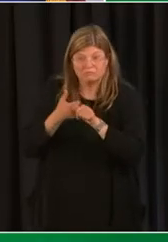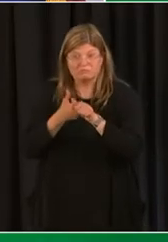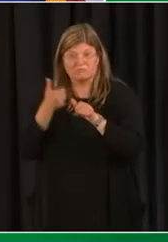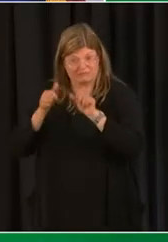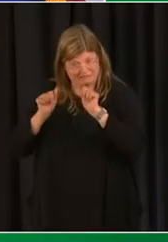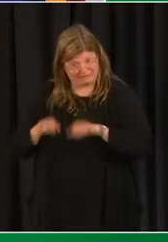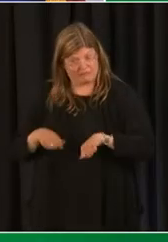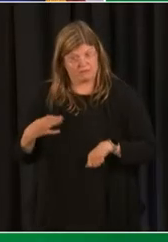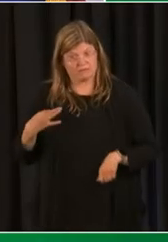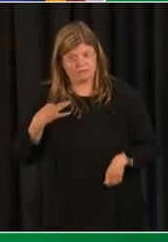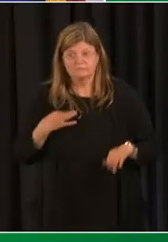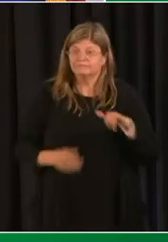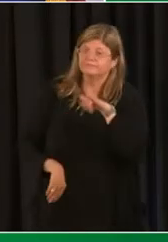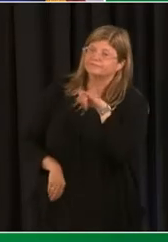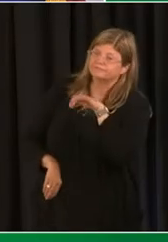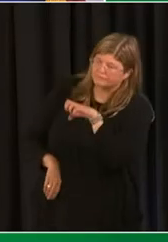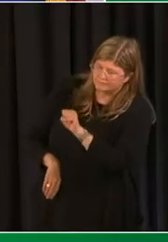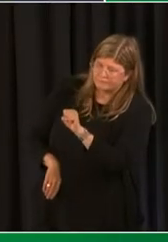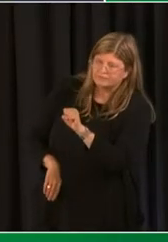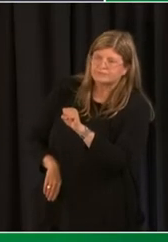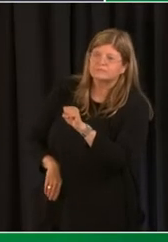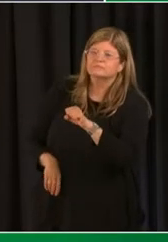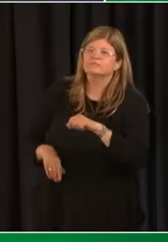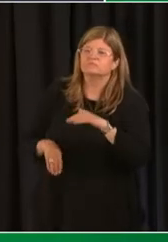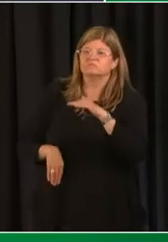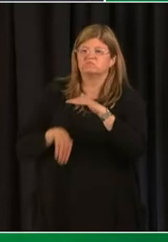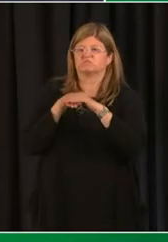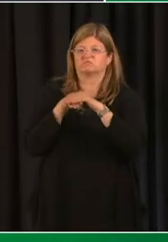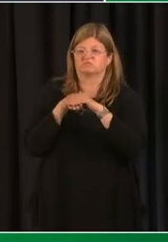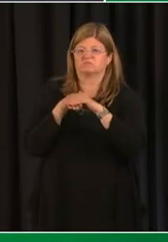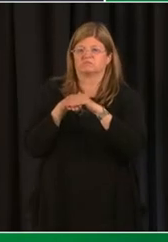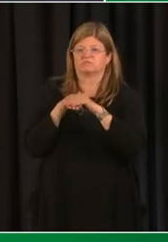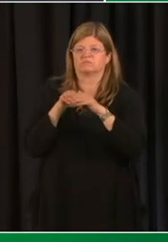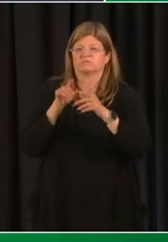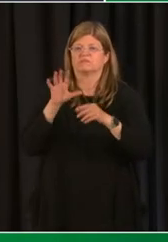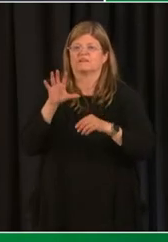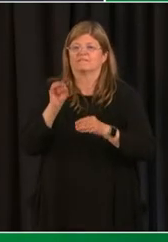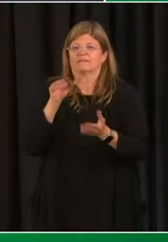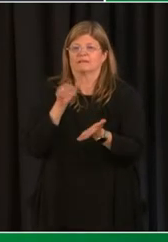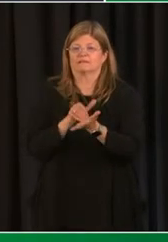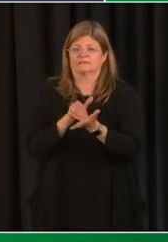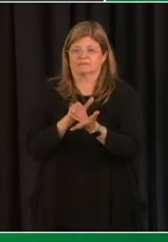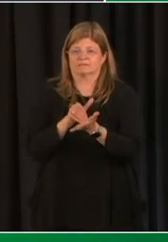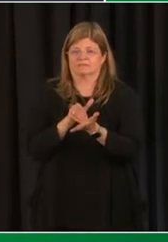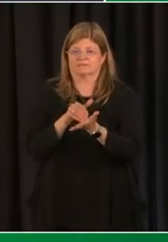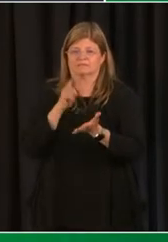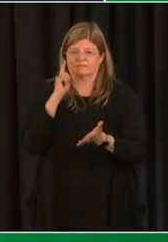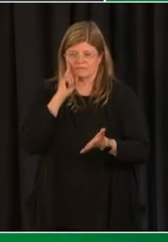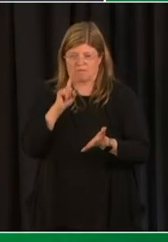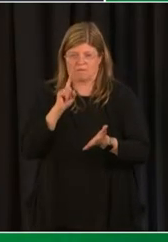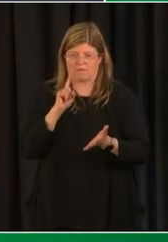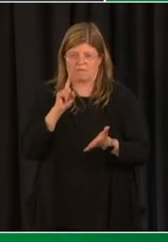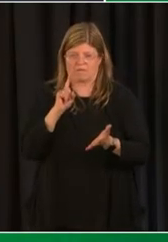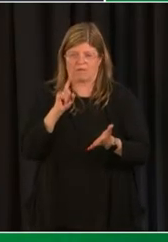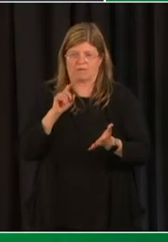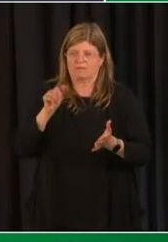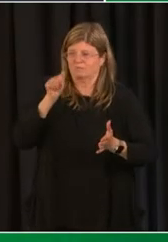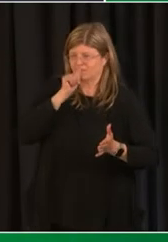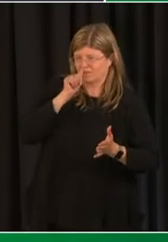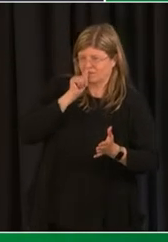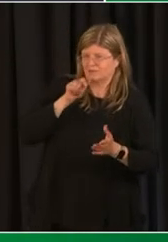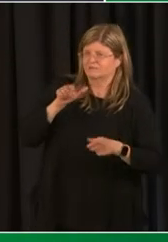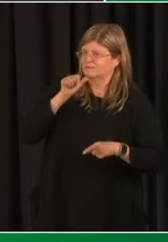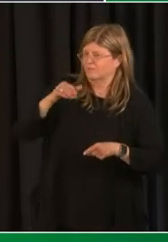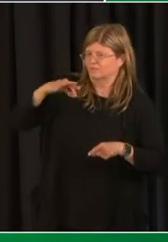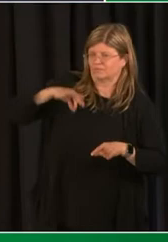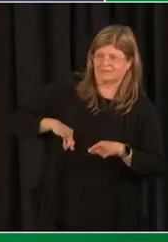of nonprofit assistance capacity grants of up to $50,000. We were able to use some CDBG